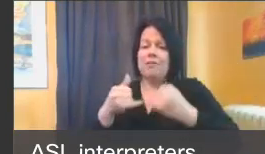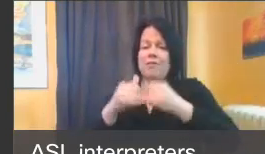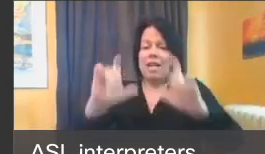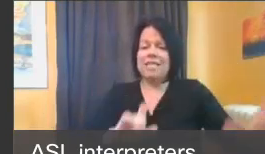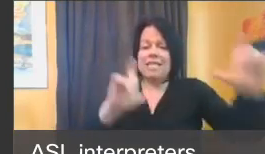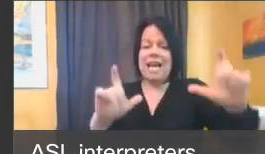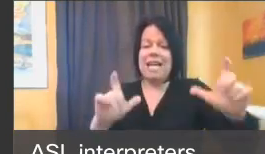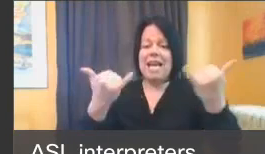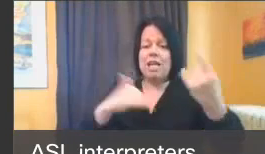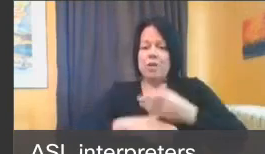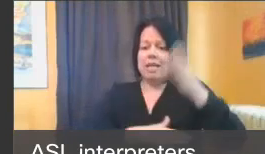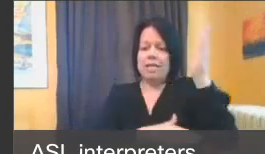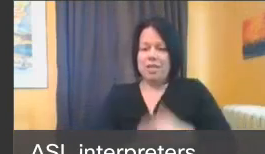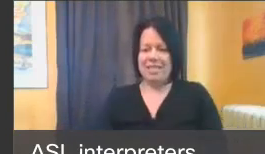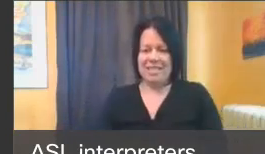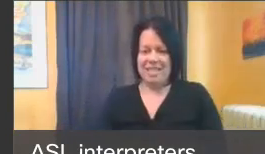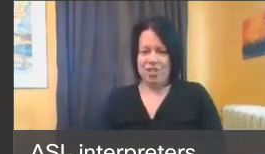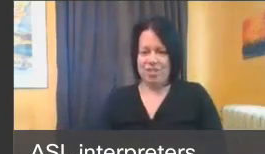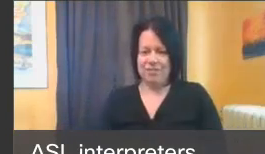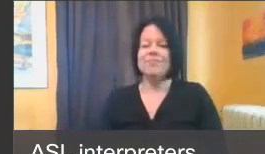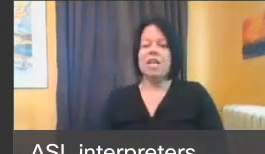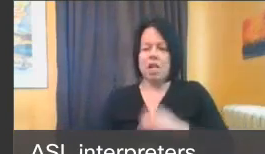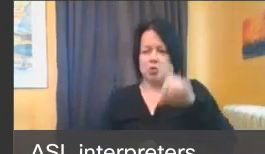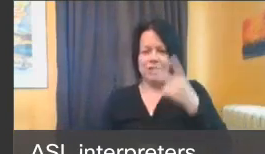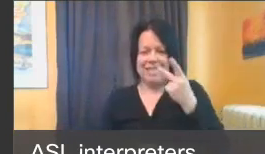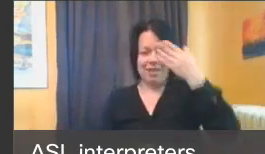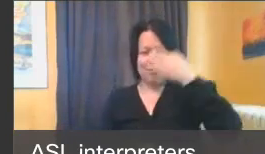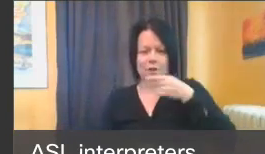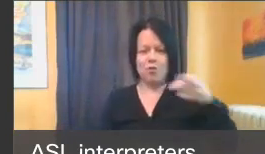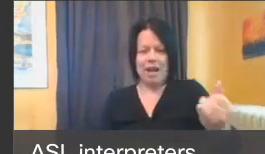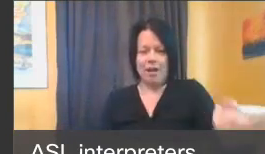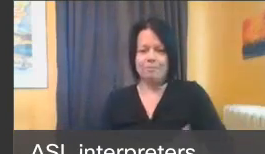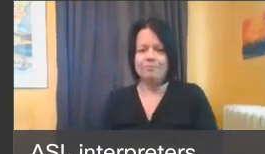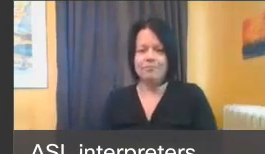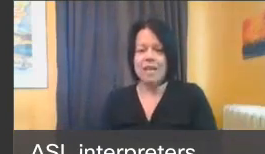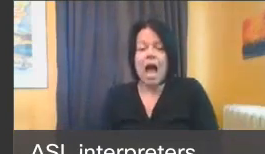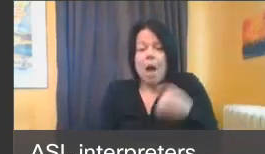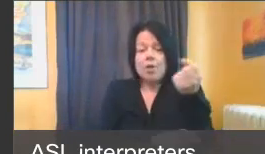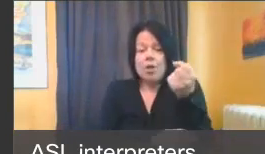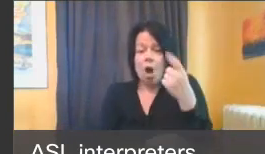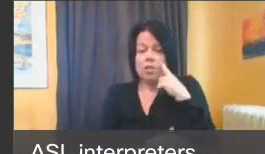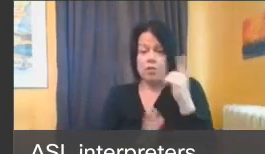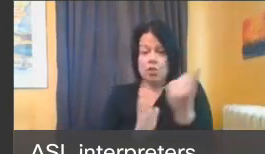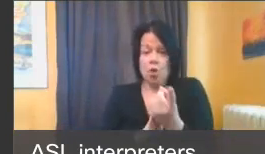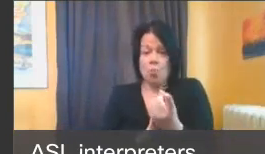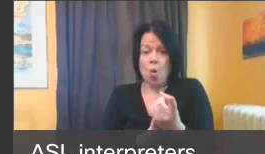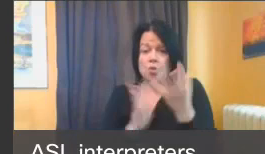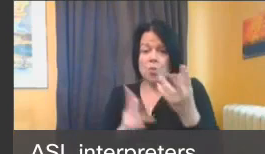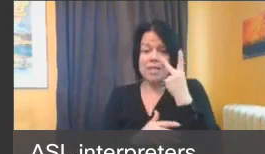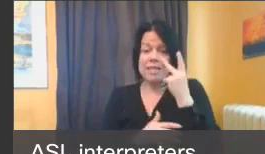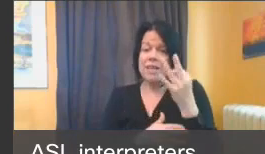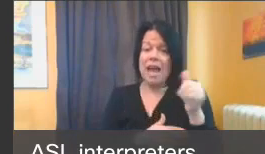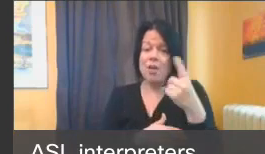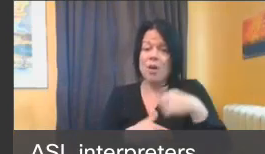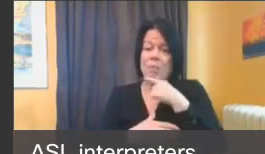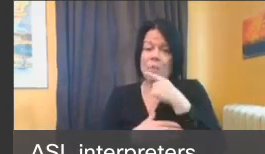today's presentation, which you see in front of you now. So I'll pause for just a minute to see if there are any members of the public who would